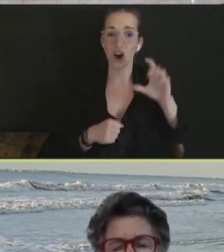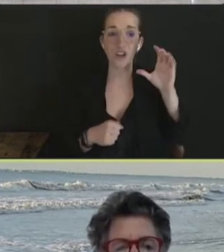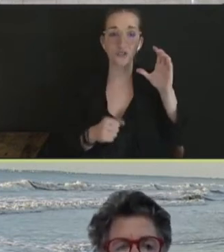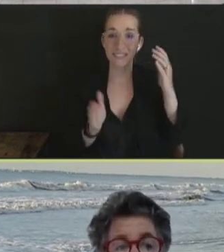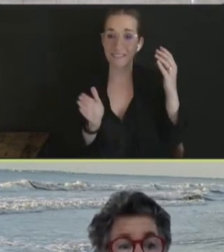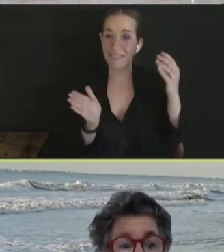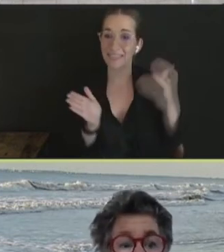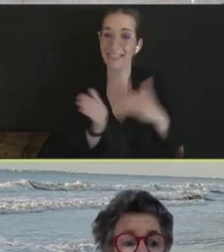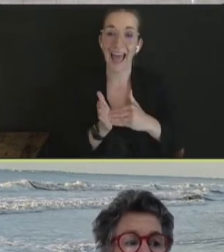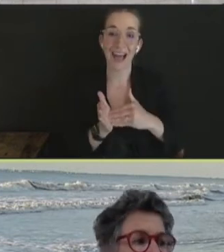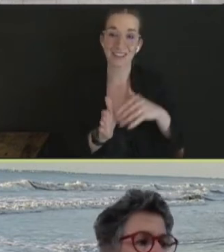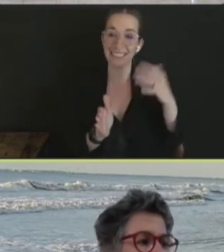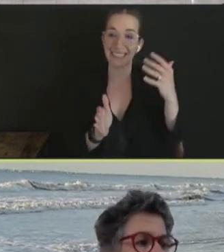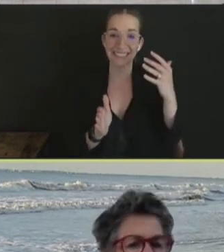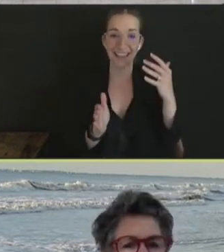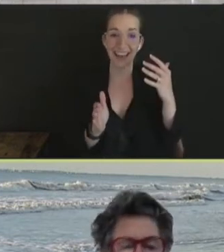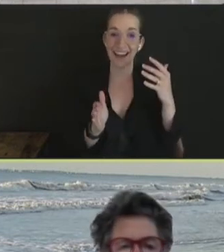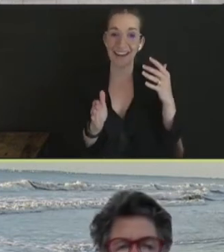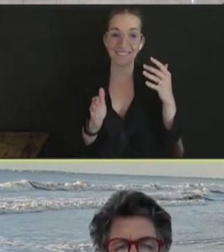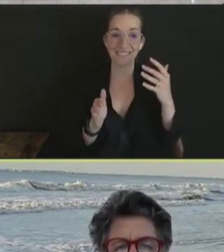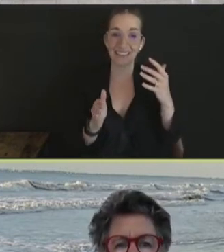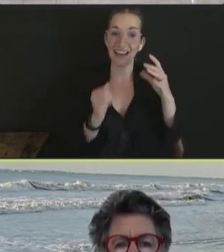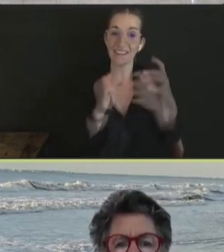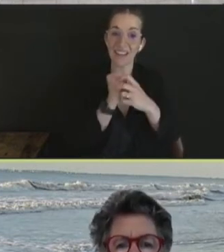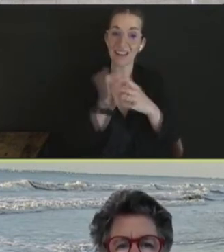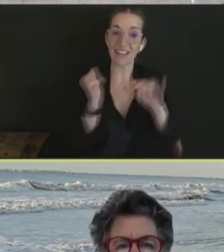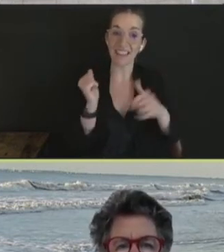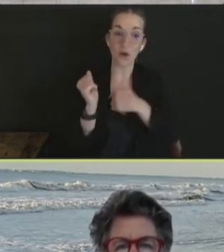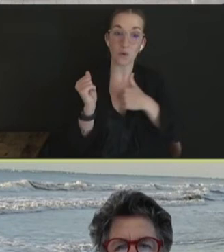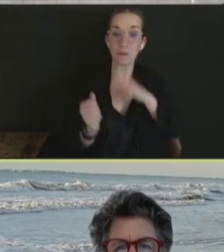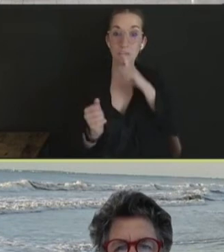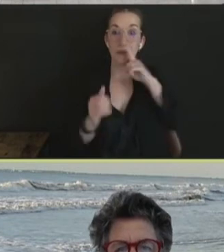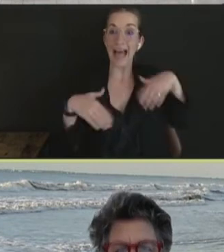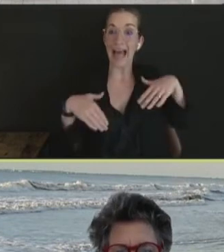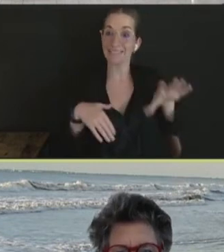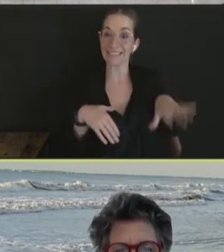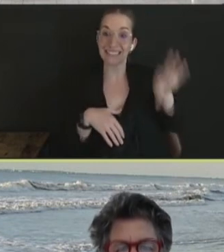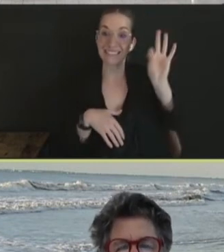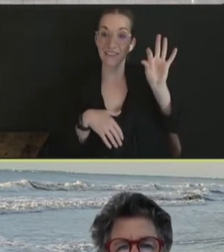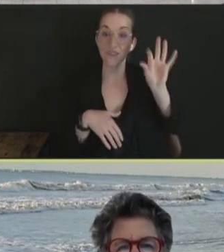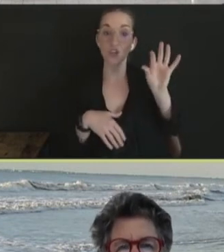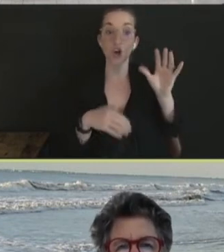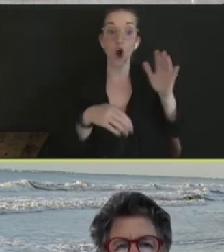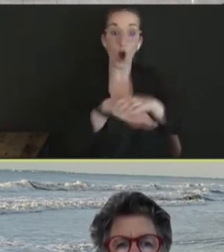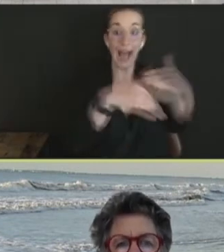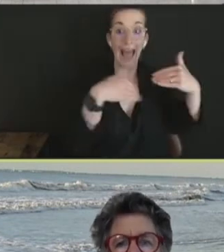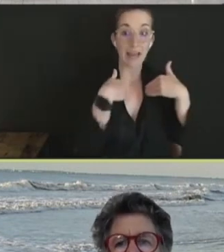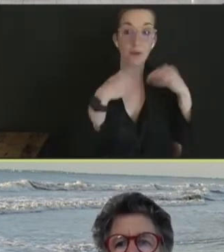animal viruses that frankly could make a jump to humans. Next slide.